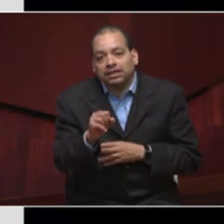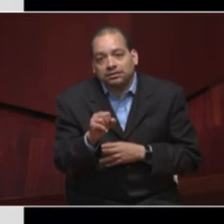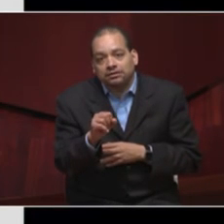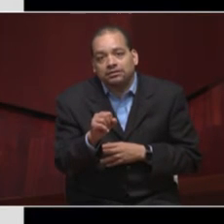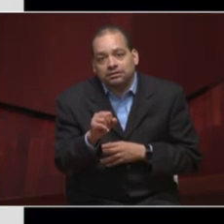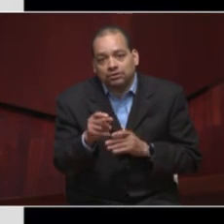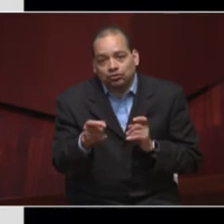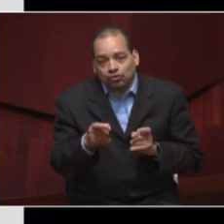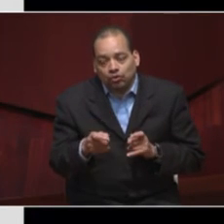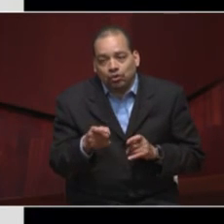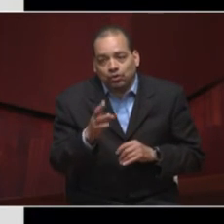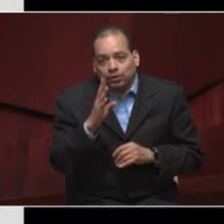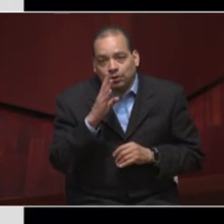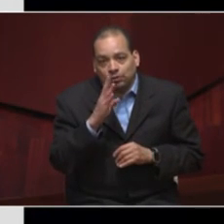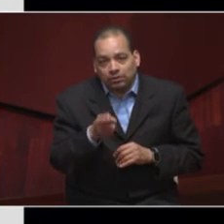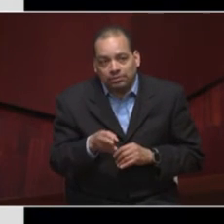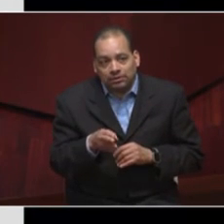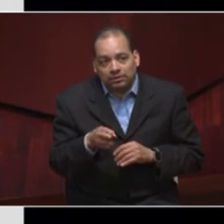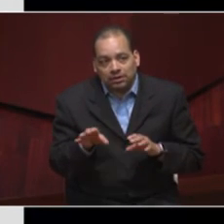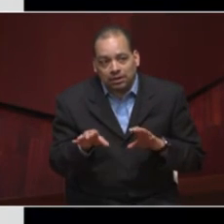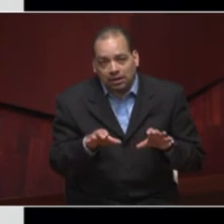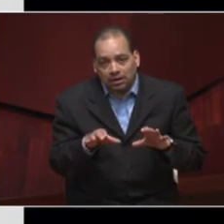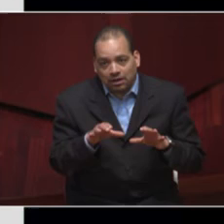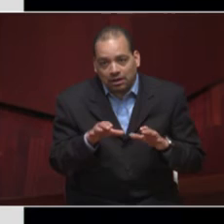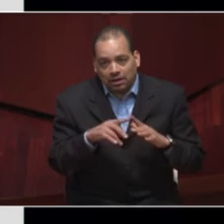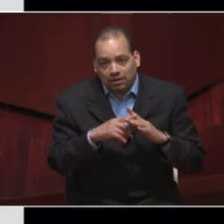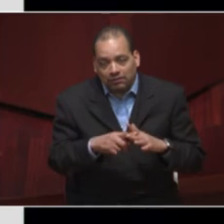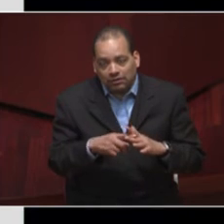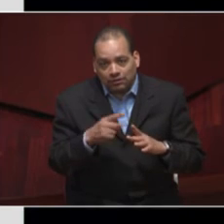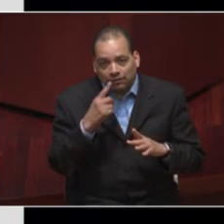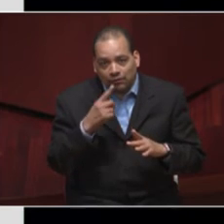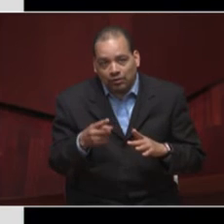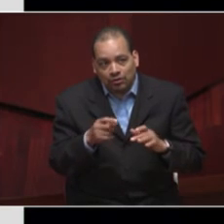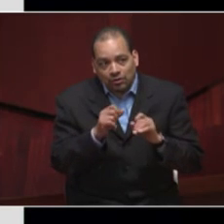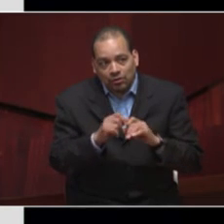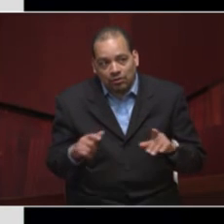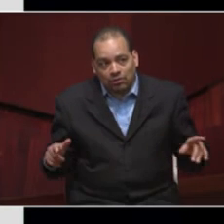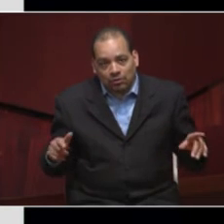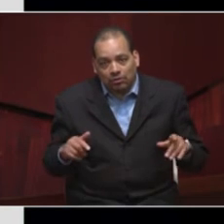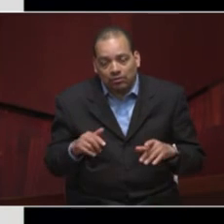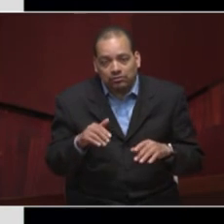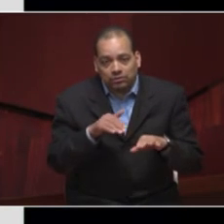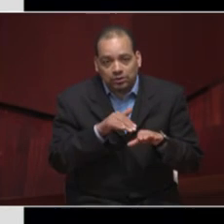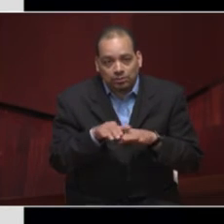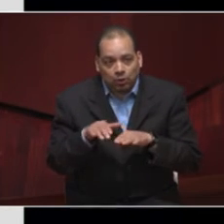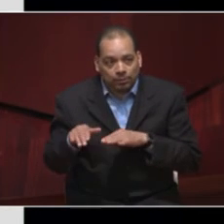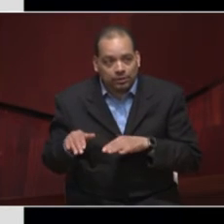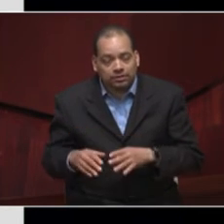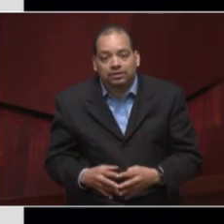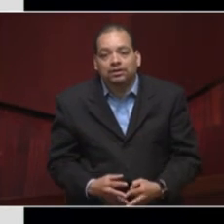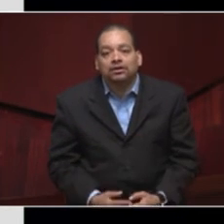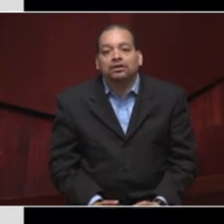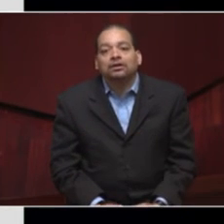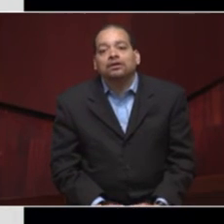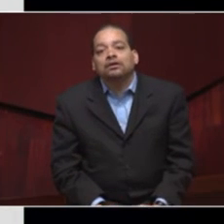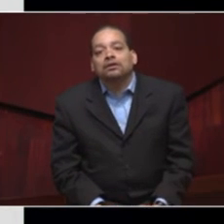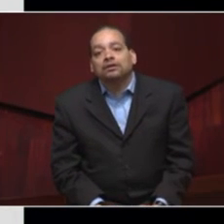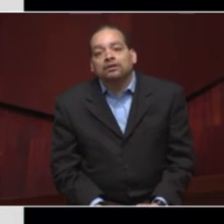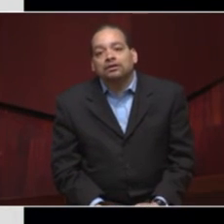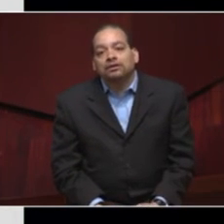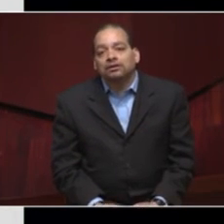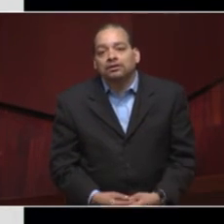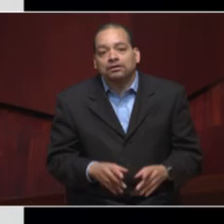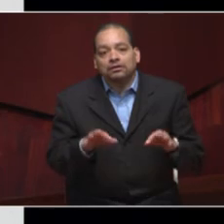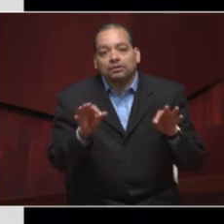access controls will be activated for all subsequent deployments. One of the things that you want us to